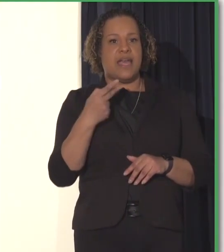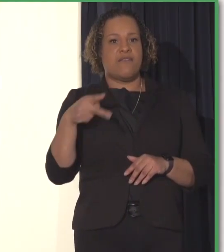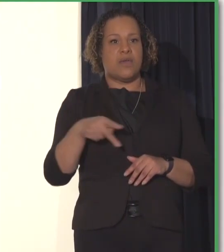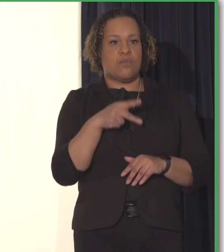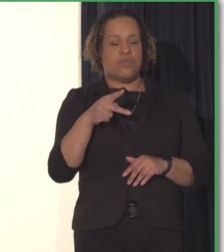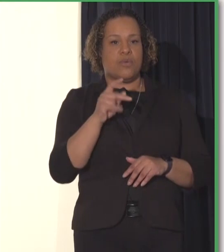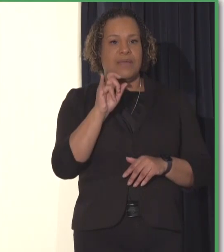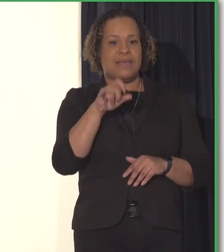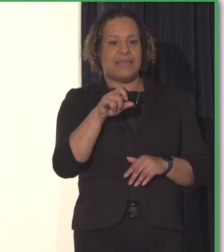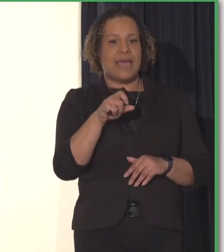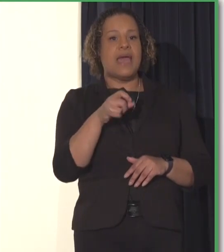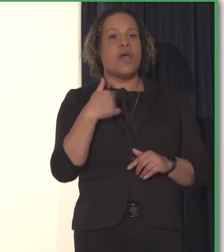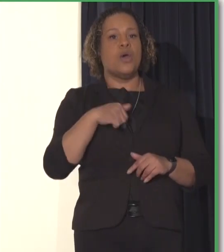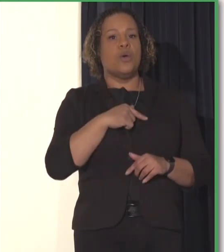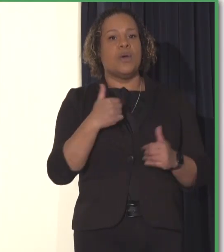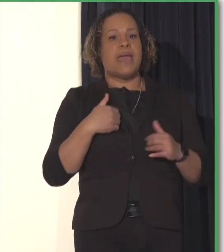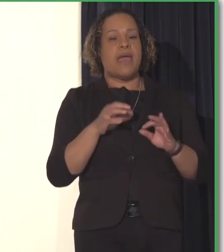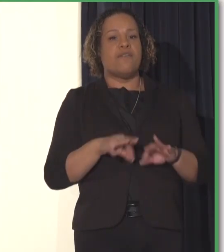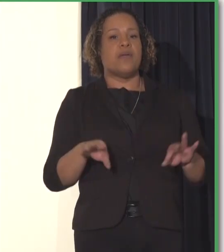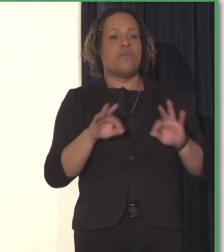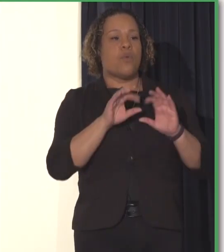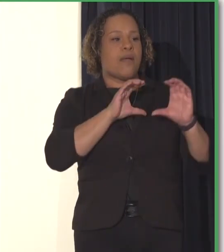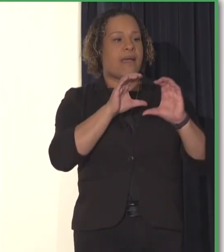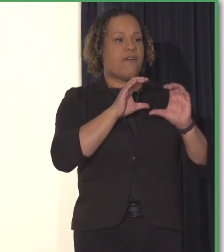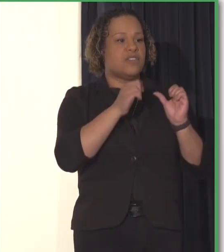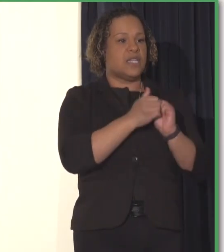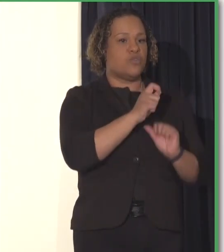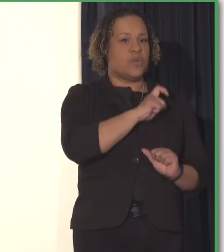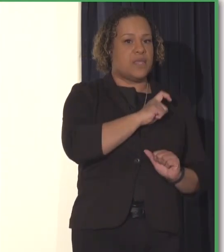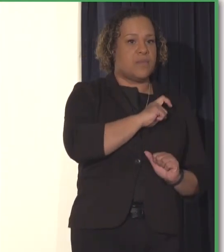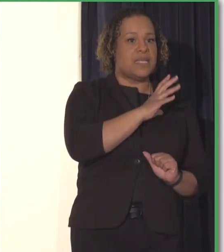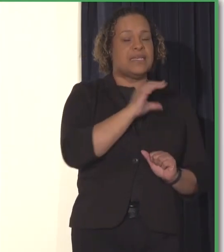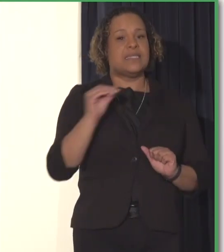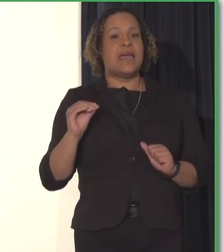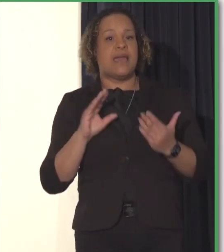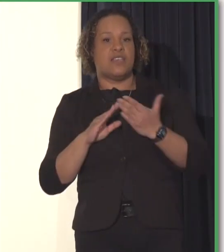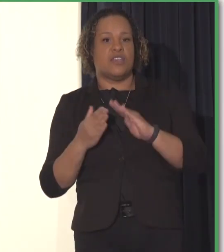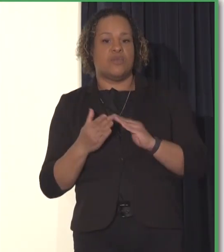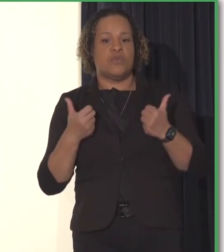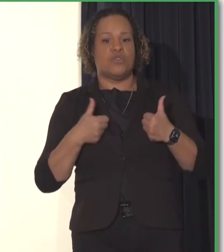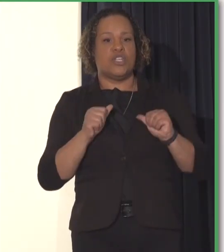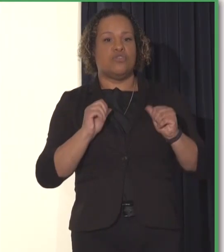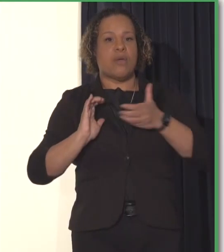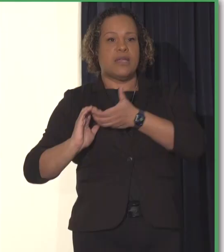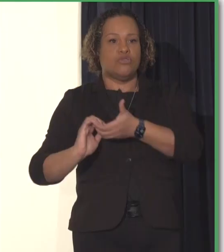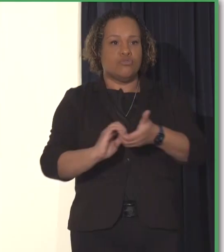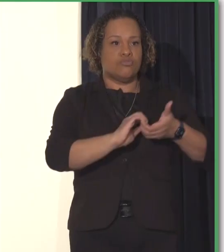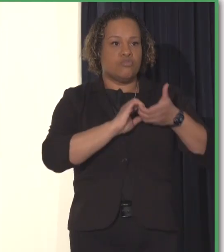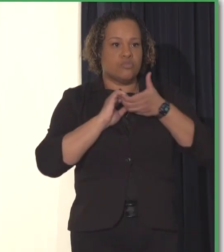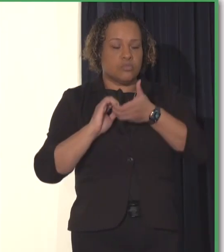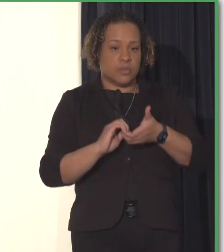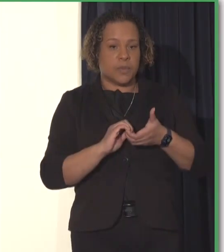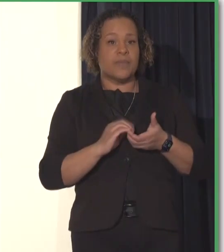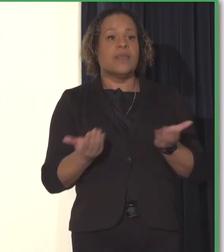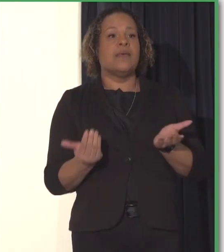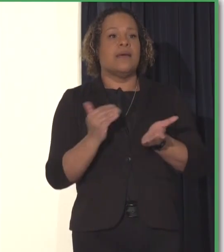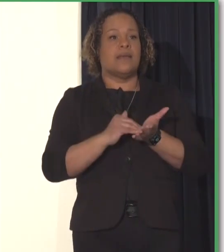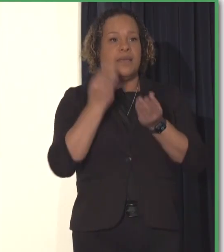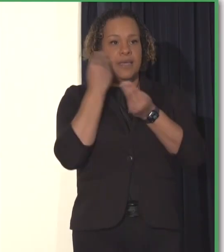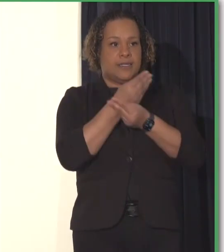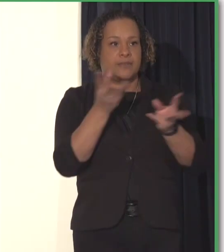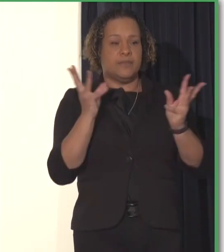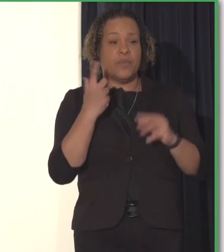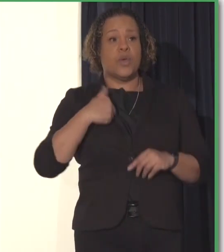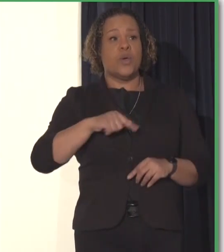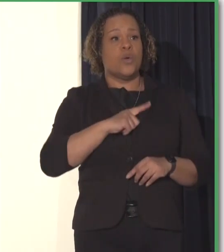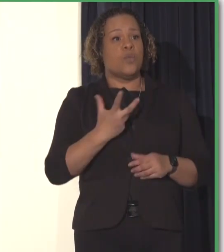critical conversations with law enforcement and the community with the intent to bridge the gap. Now, again, I say, we are